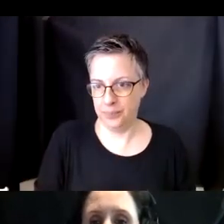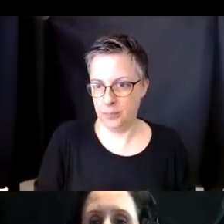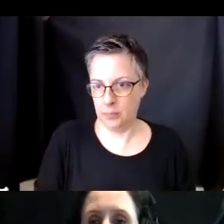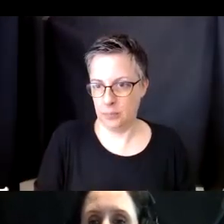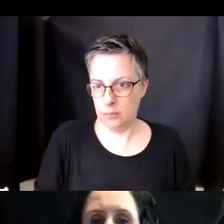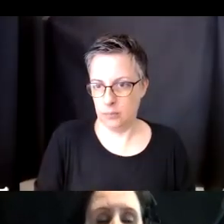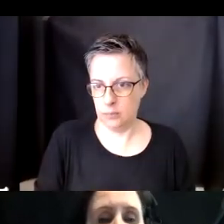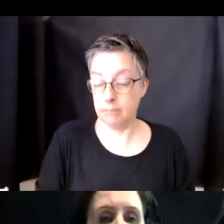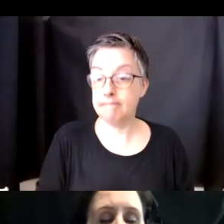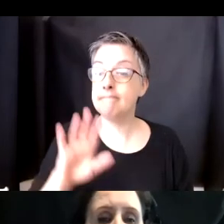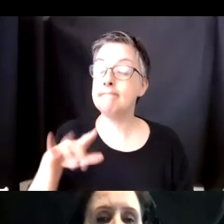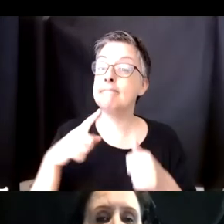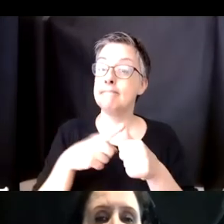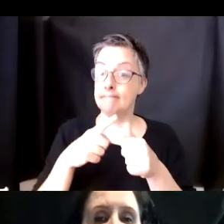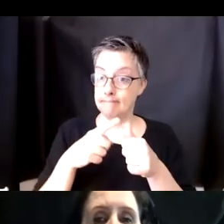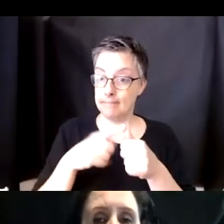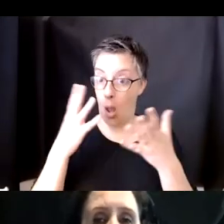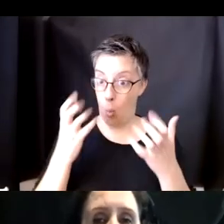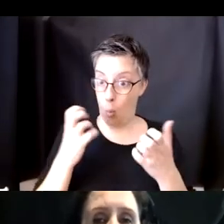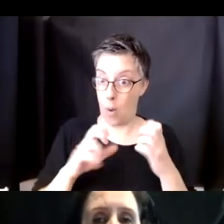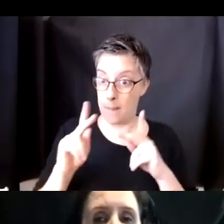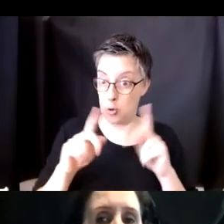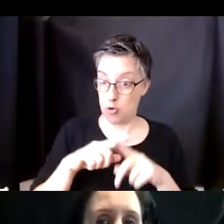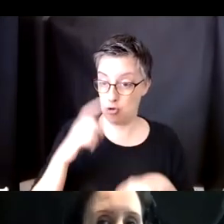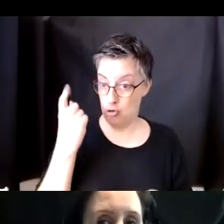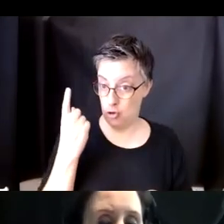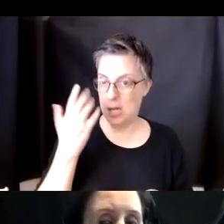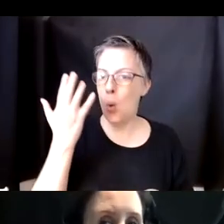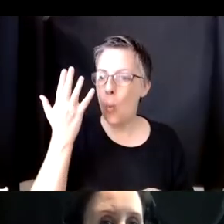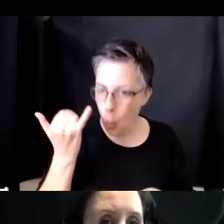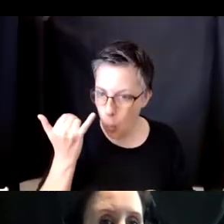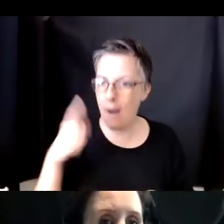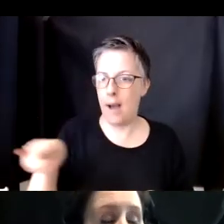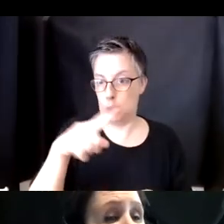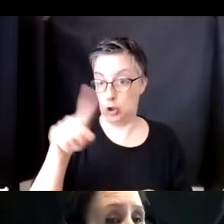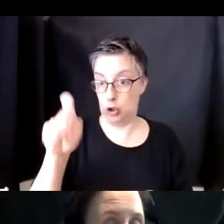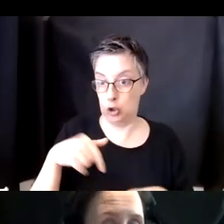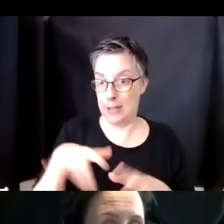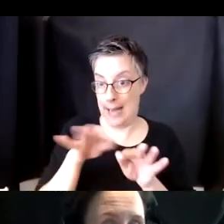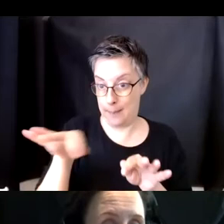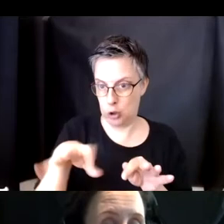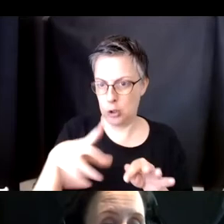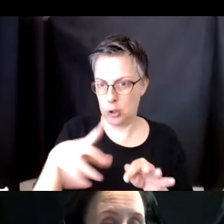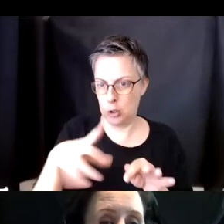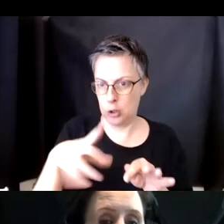So first, I want people to understand why they should be captioning and who benefits.